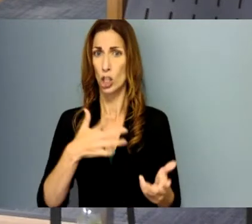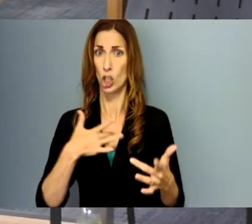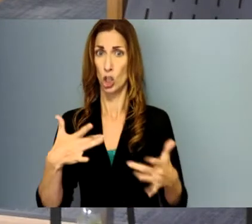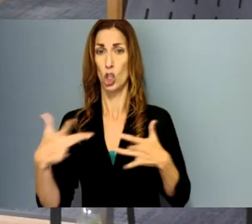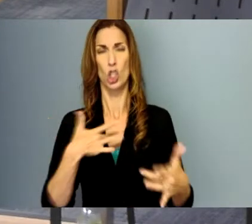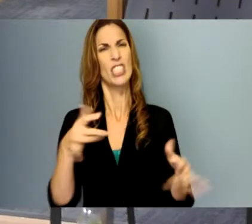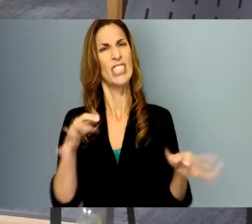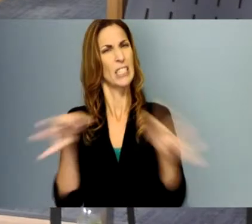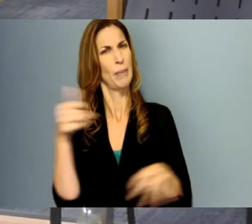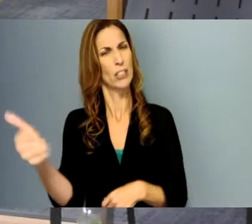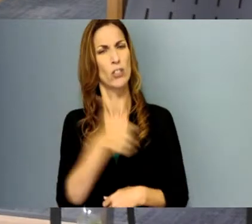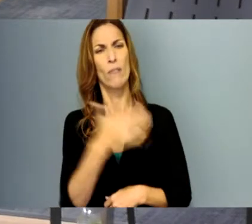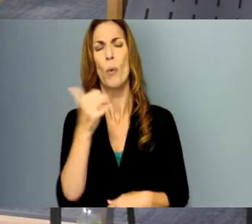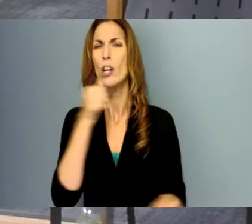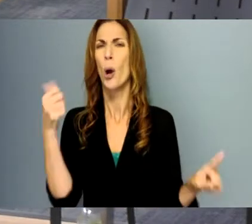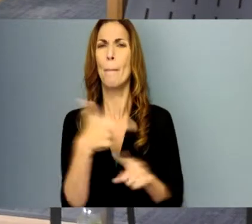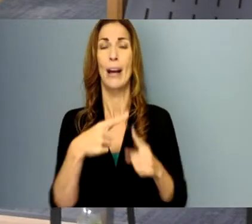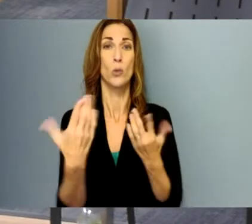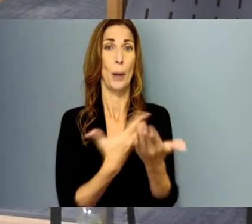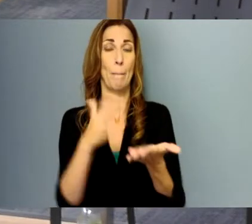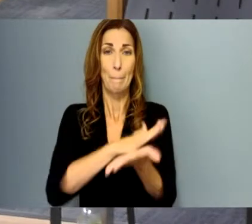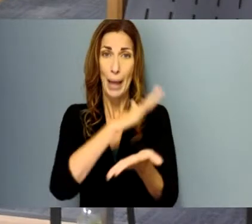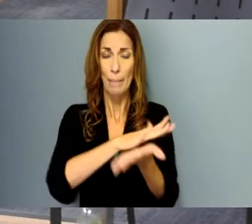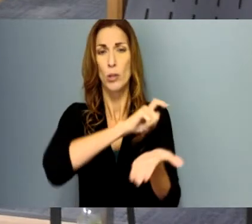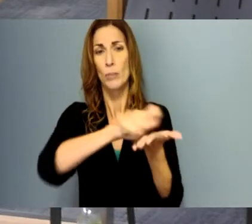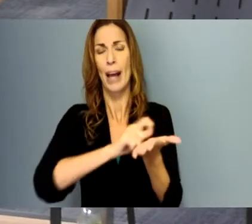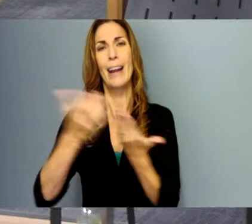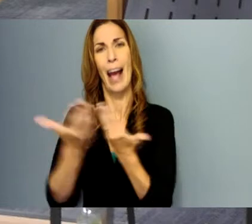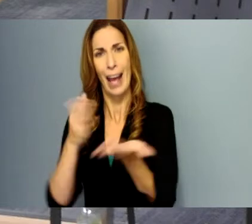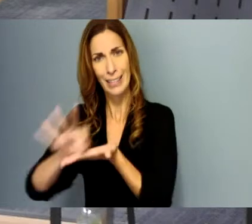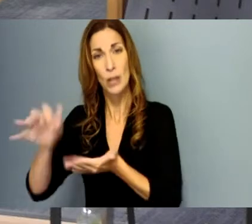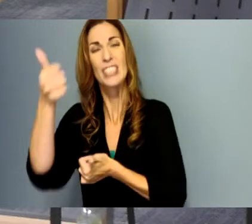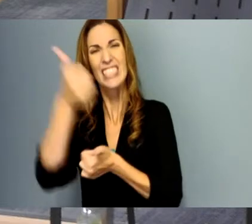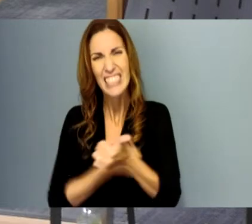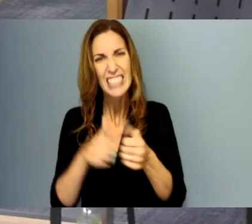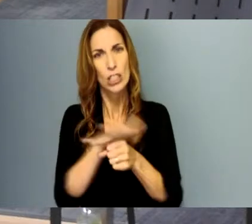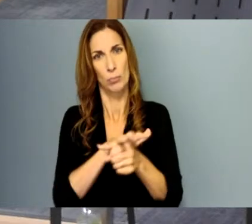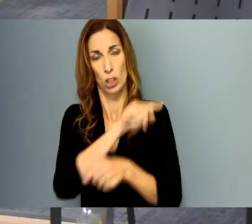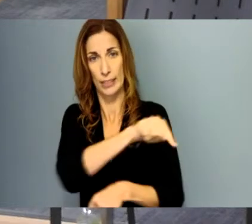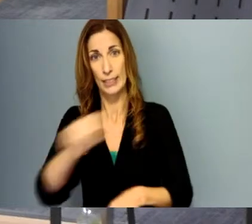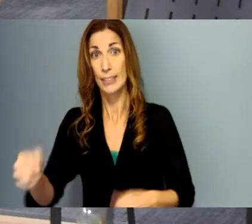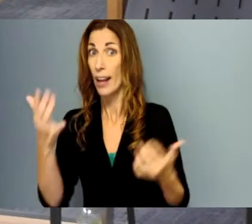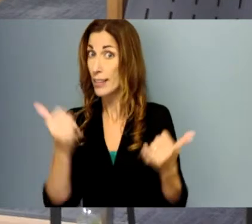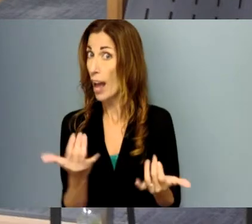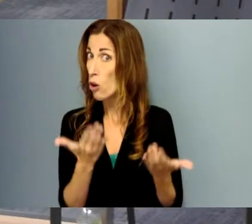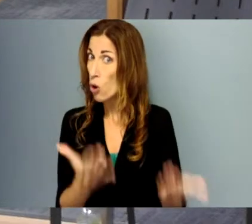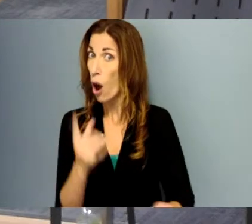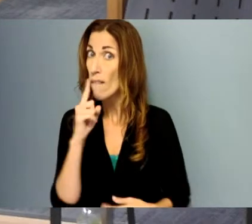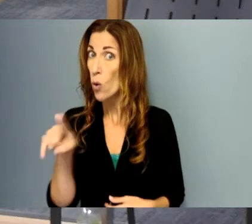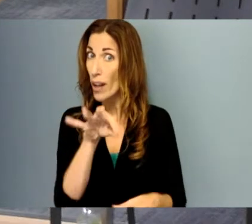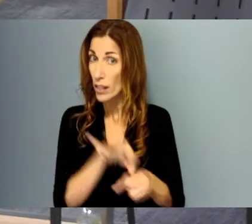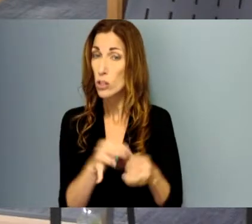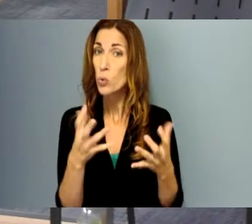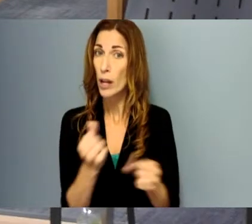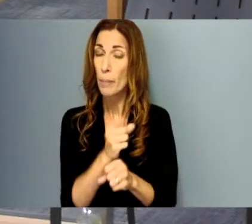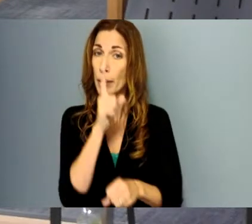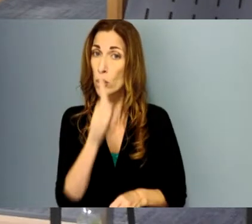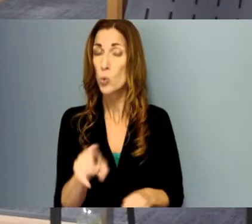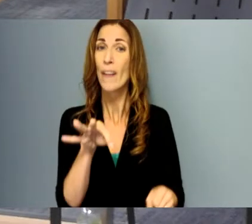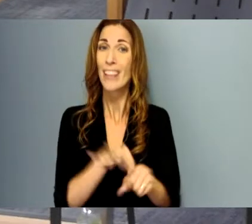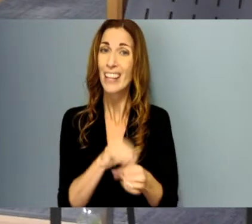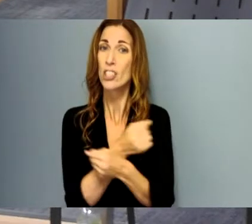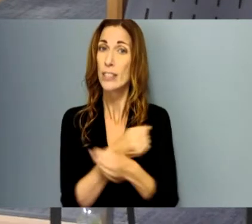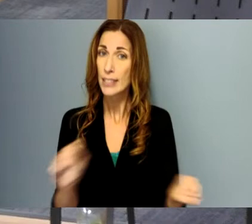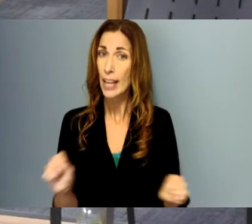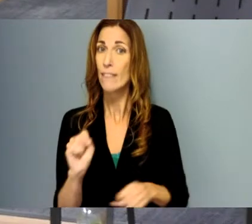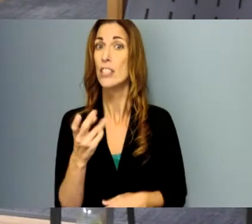yourselves. Why not go back to paper ballots and hand counting in each precinct? Now that you're up for election, don't you want to make sure the election's safe and